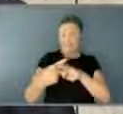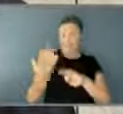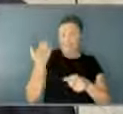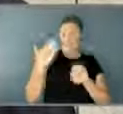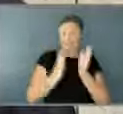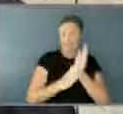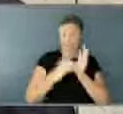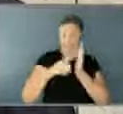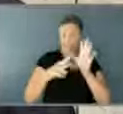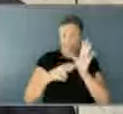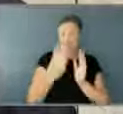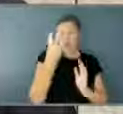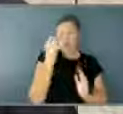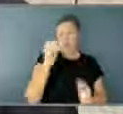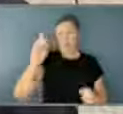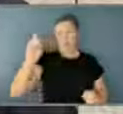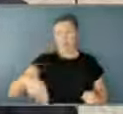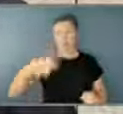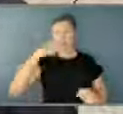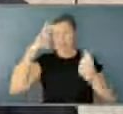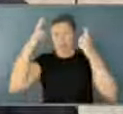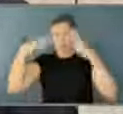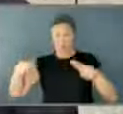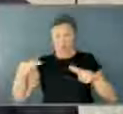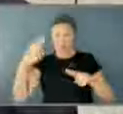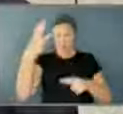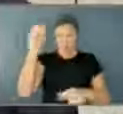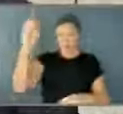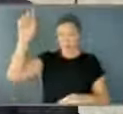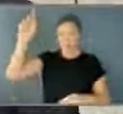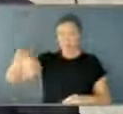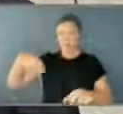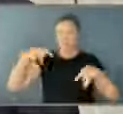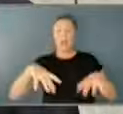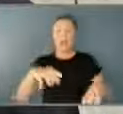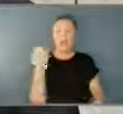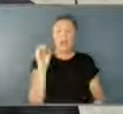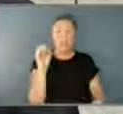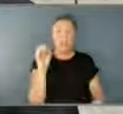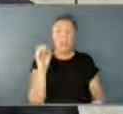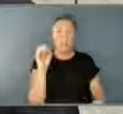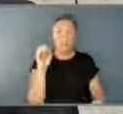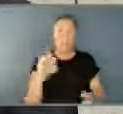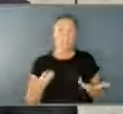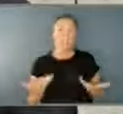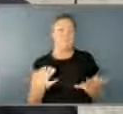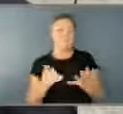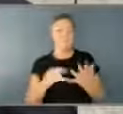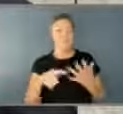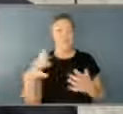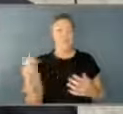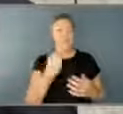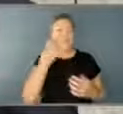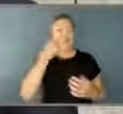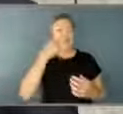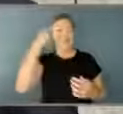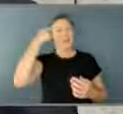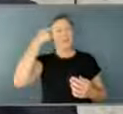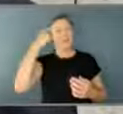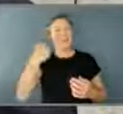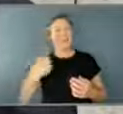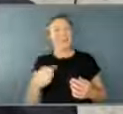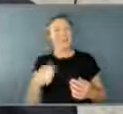Australia, no one did. And so I think we've got to get a bit of perspective on the challenges that we're facing.